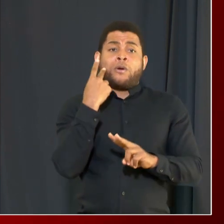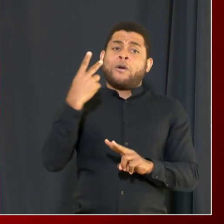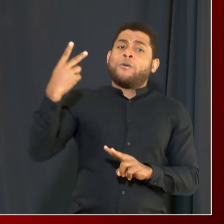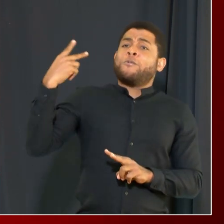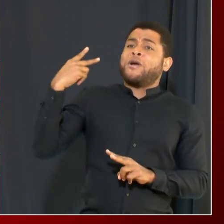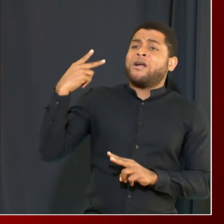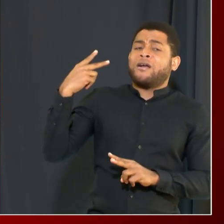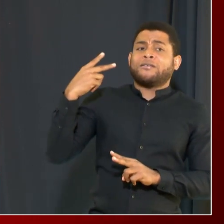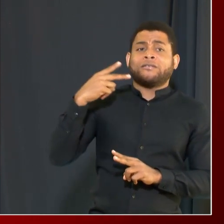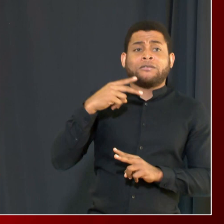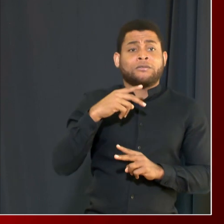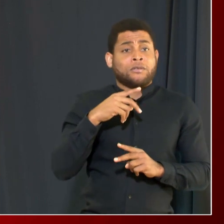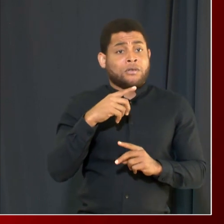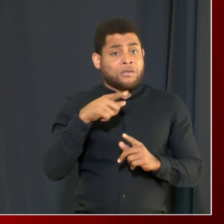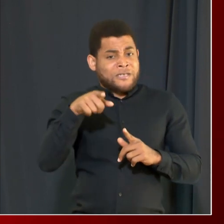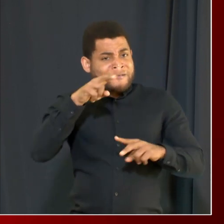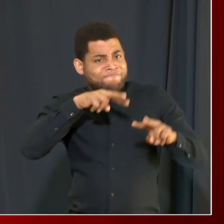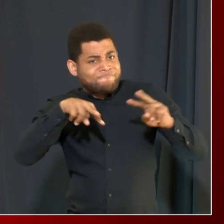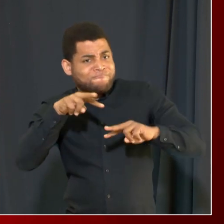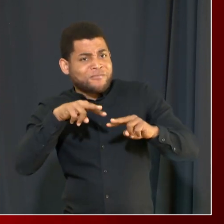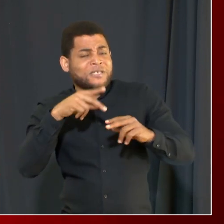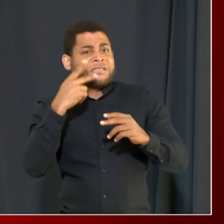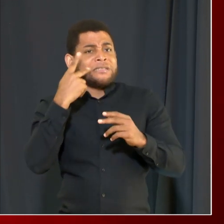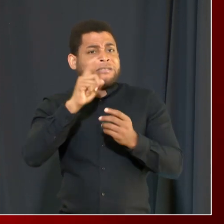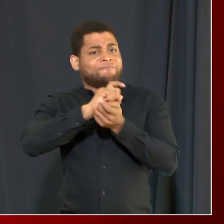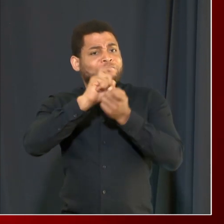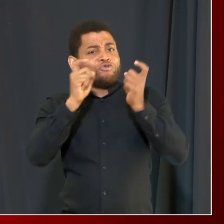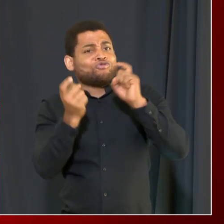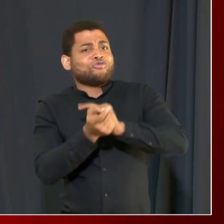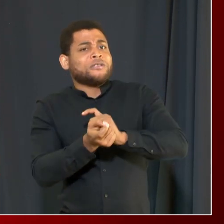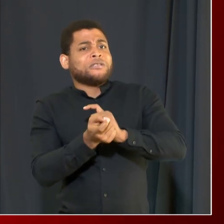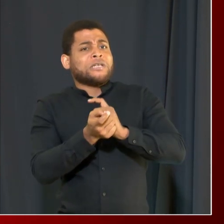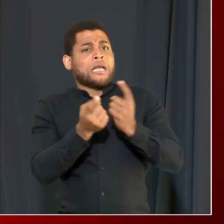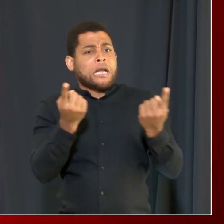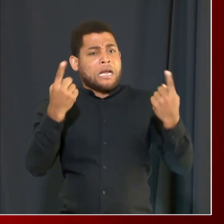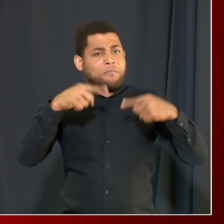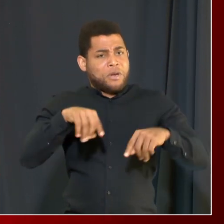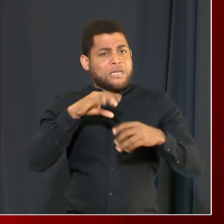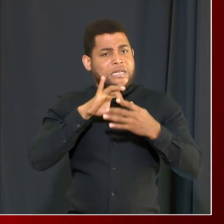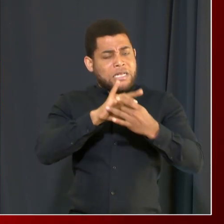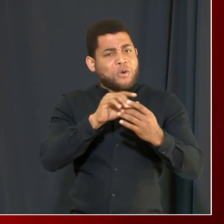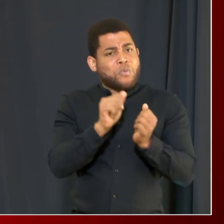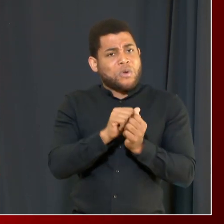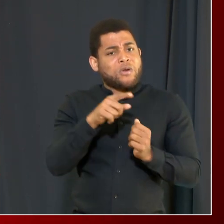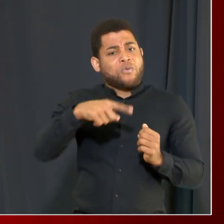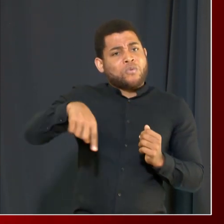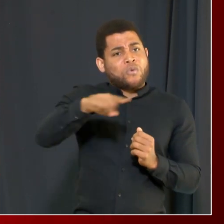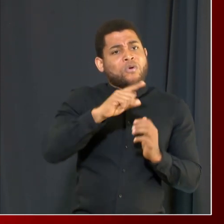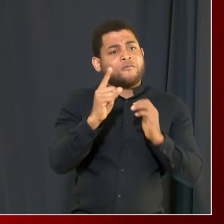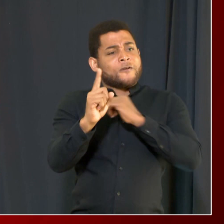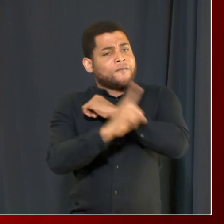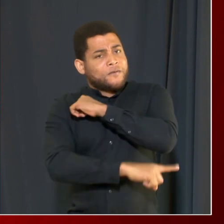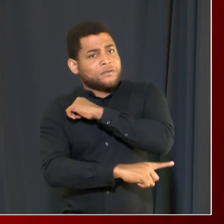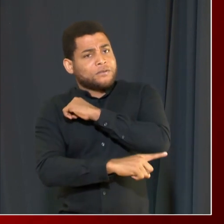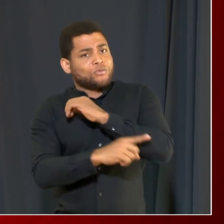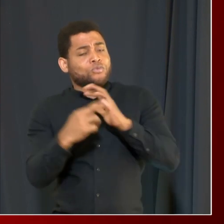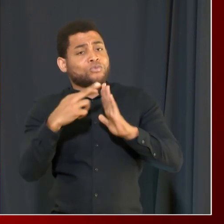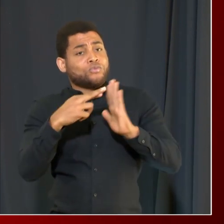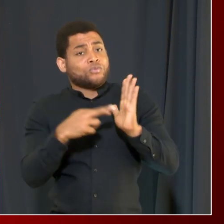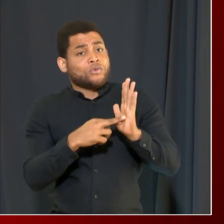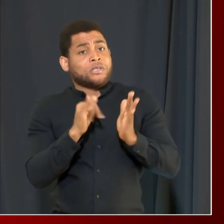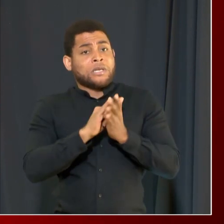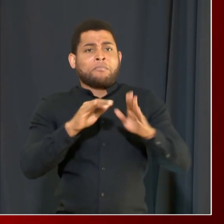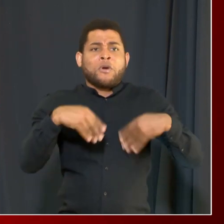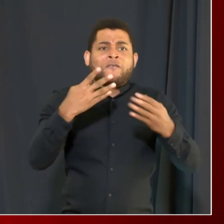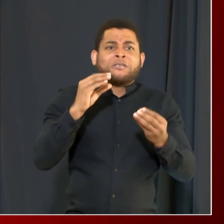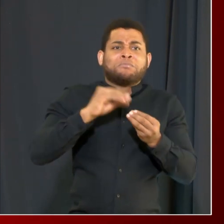at changes to be made to disciplinary rules that exist in statute that'll provide more flexibility